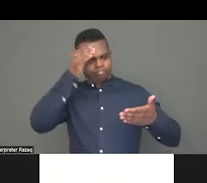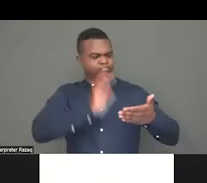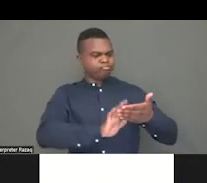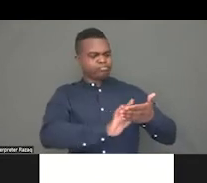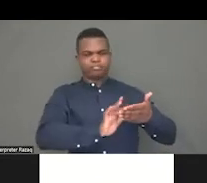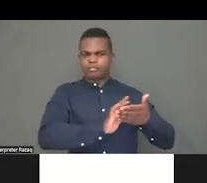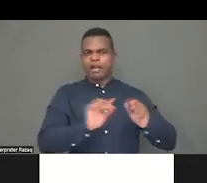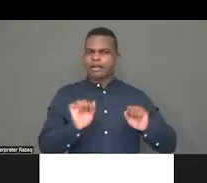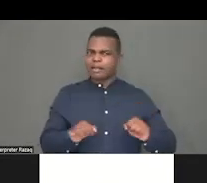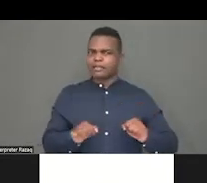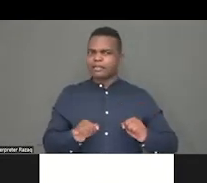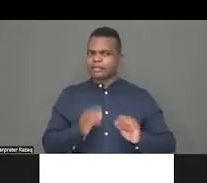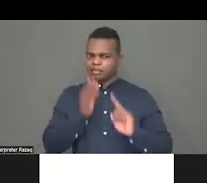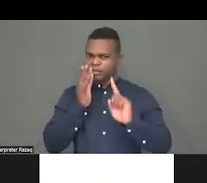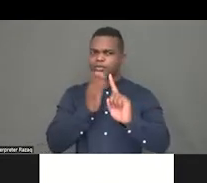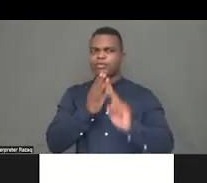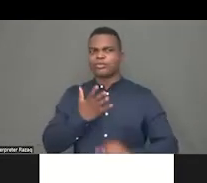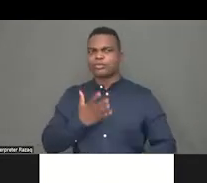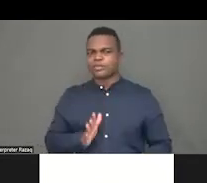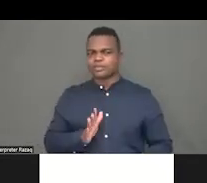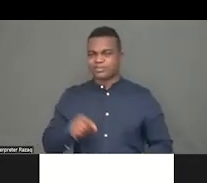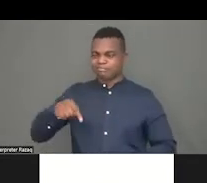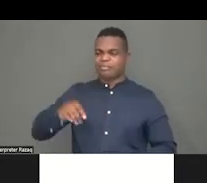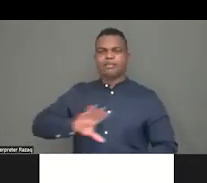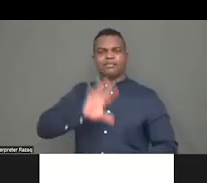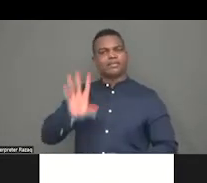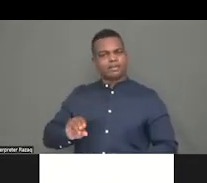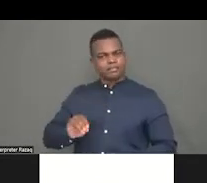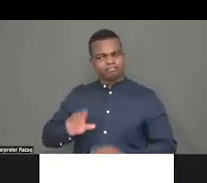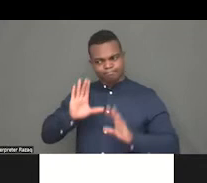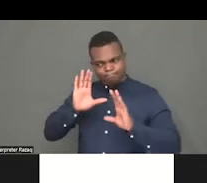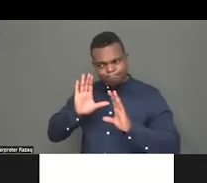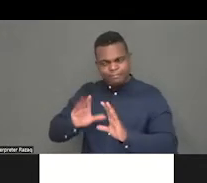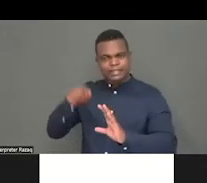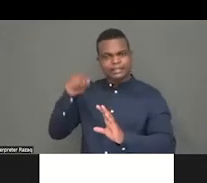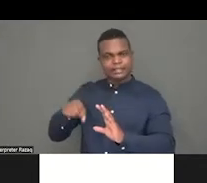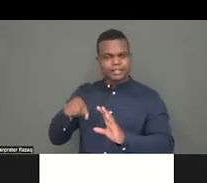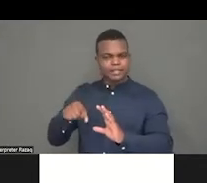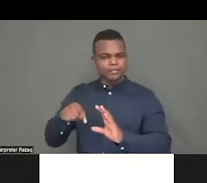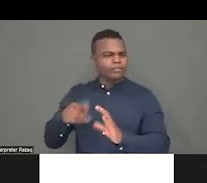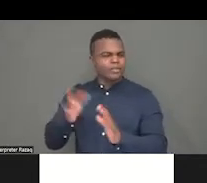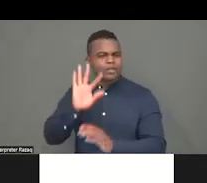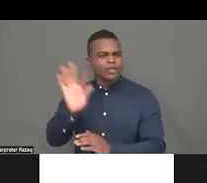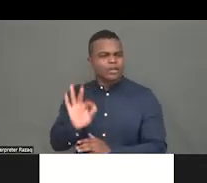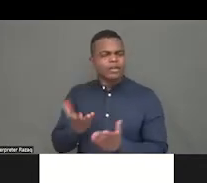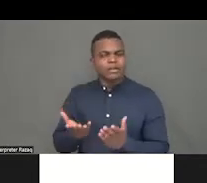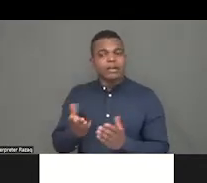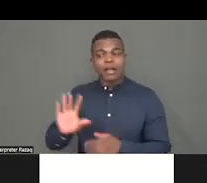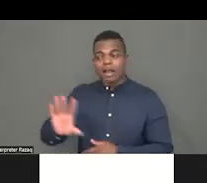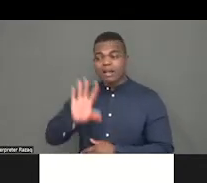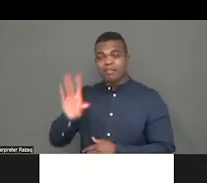in usability or in using ICT is showing a significant change and